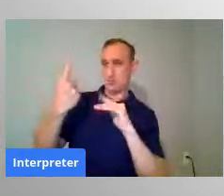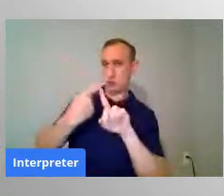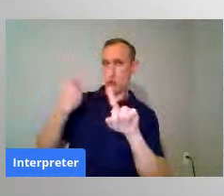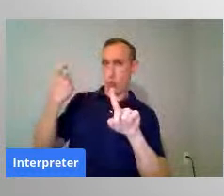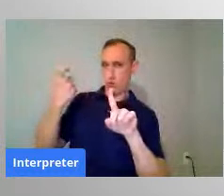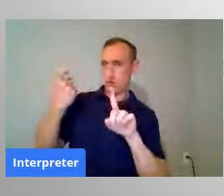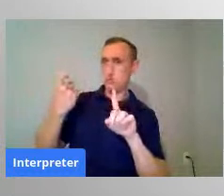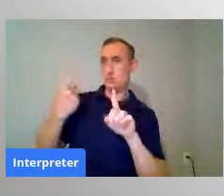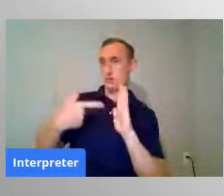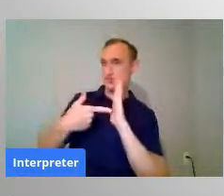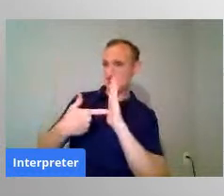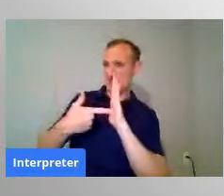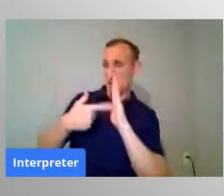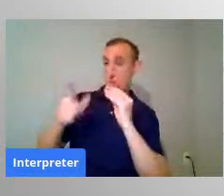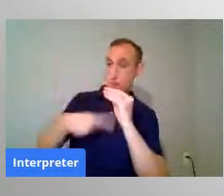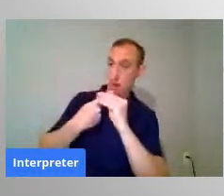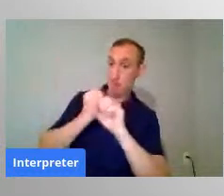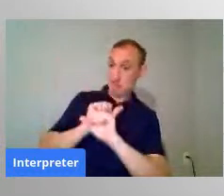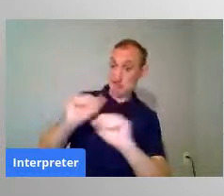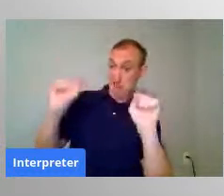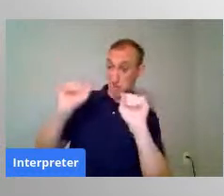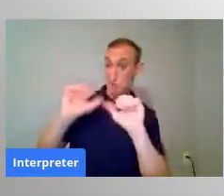Especially safety and reopening plans?